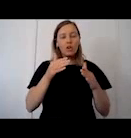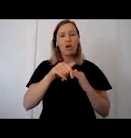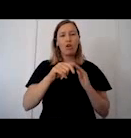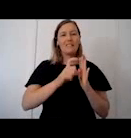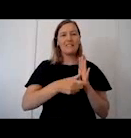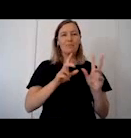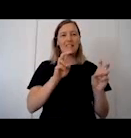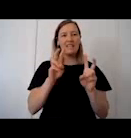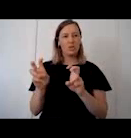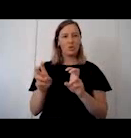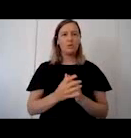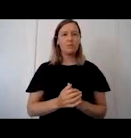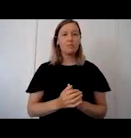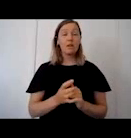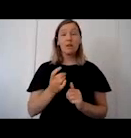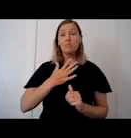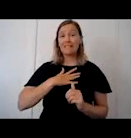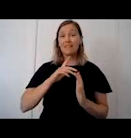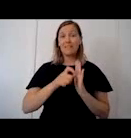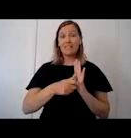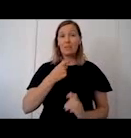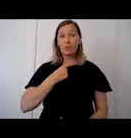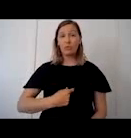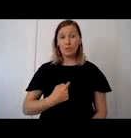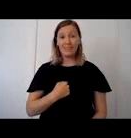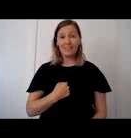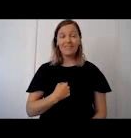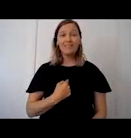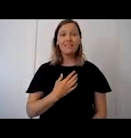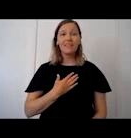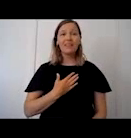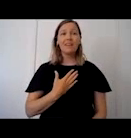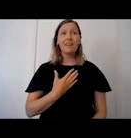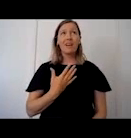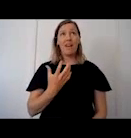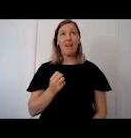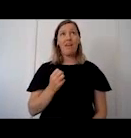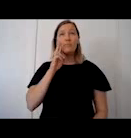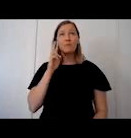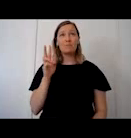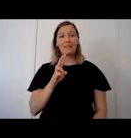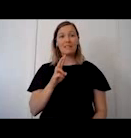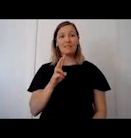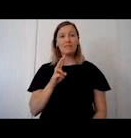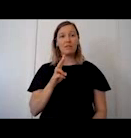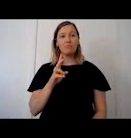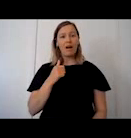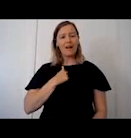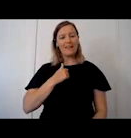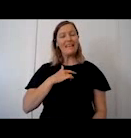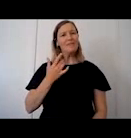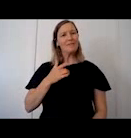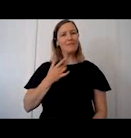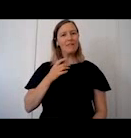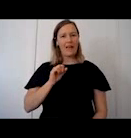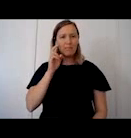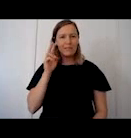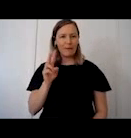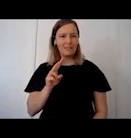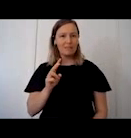coming from a perspective as a disabled person myself, I live that. So